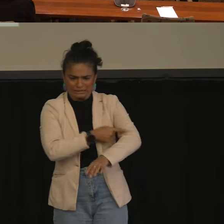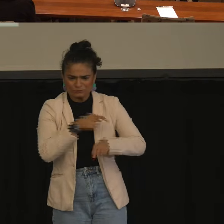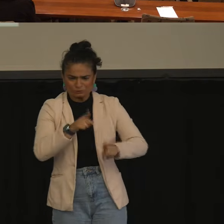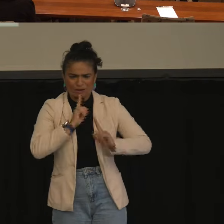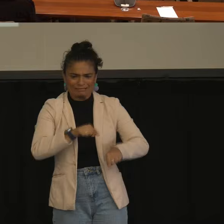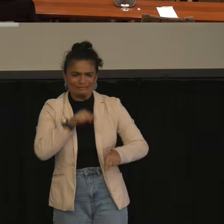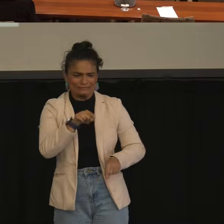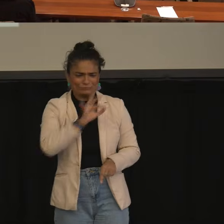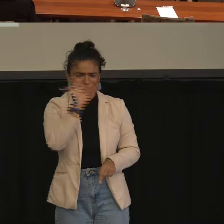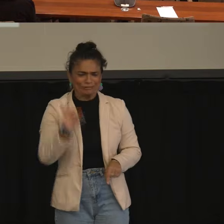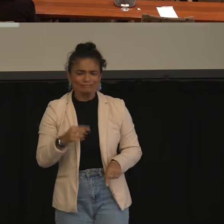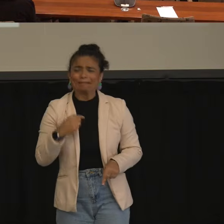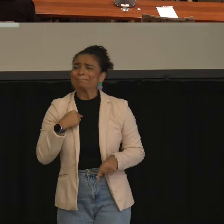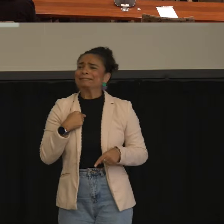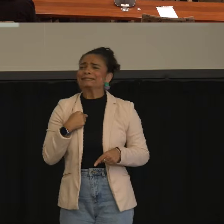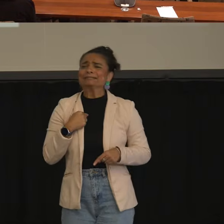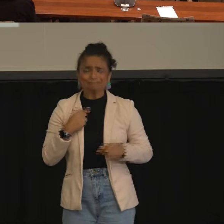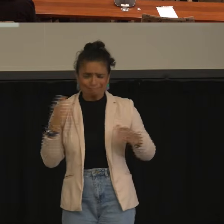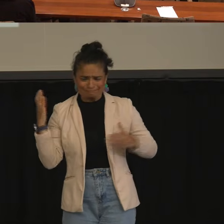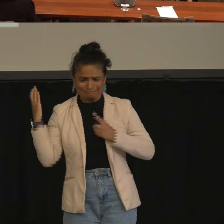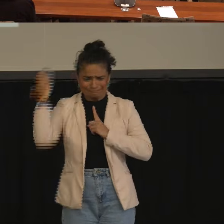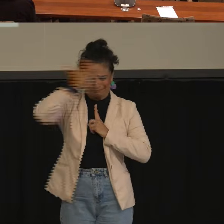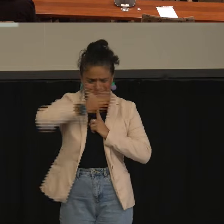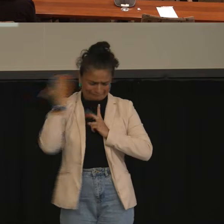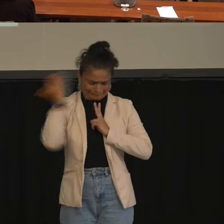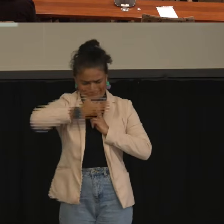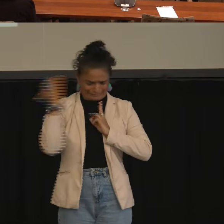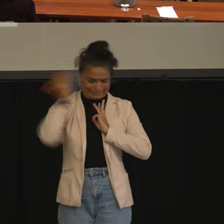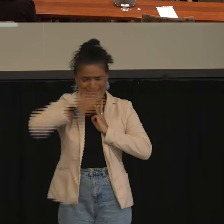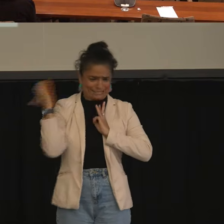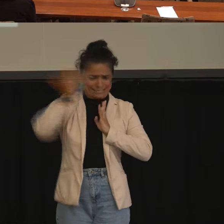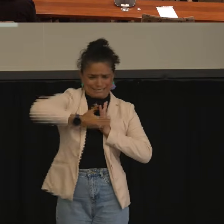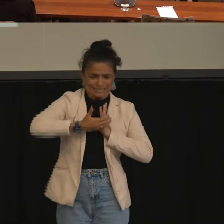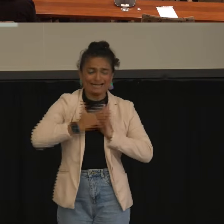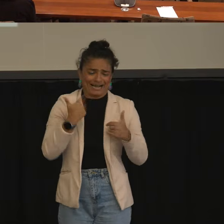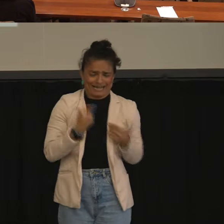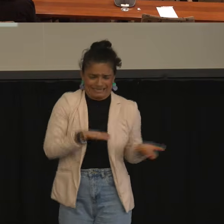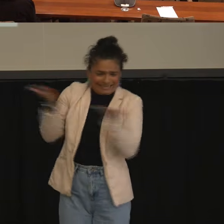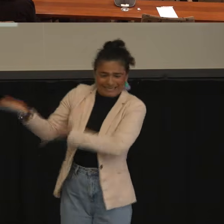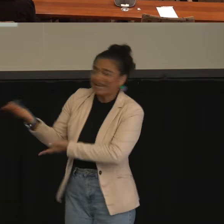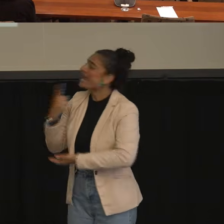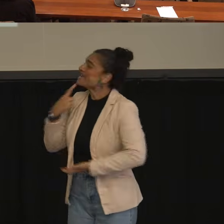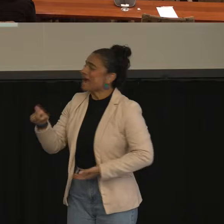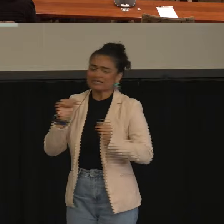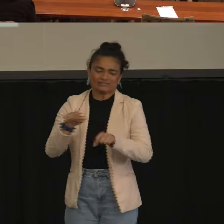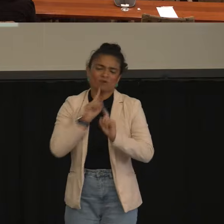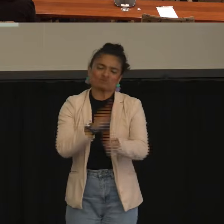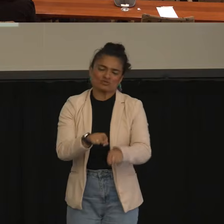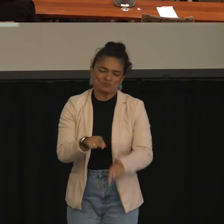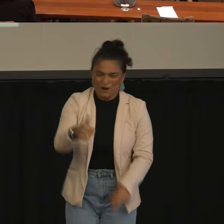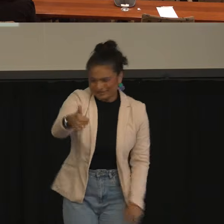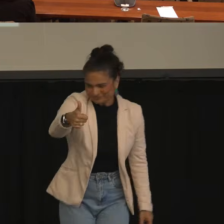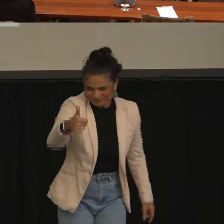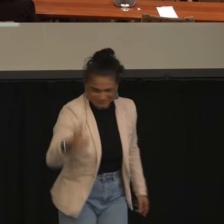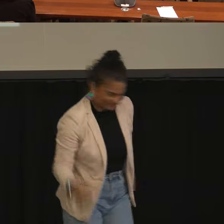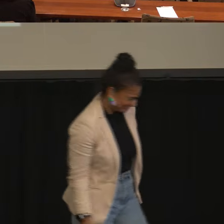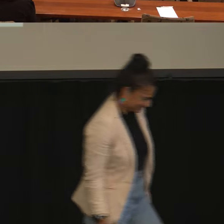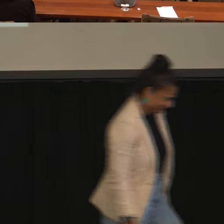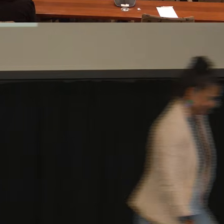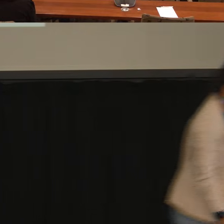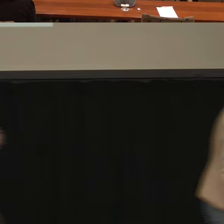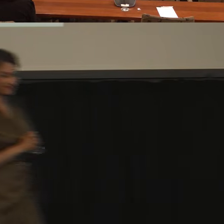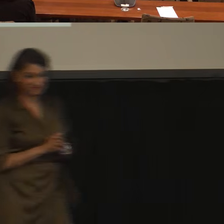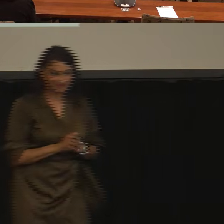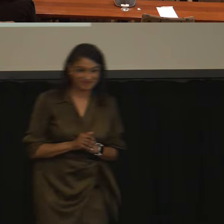I am not in the position to give you sufficient answers to your questions and comments. I think I would like to hand over to Candice